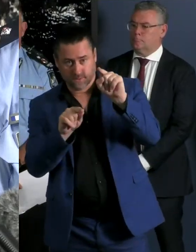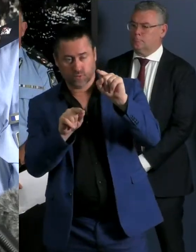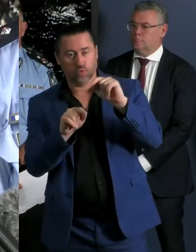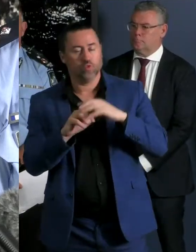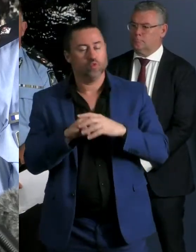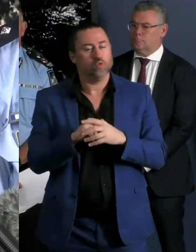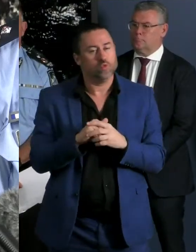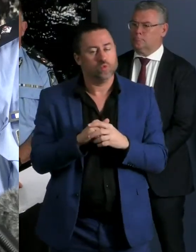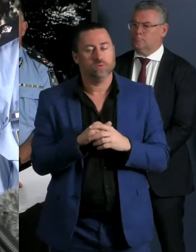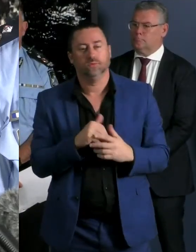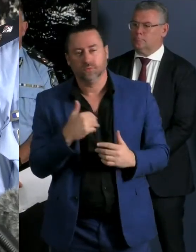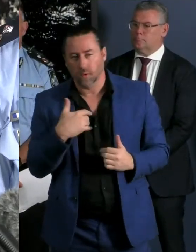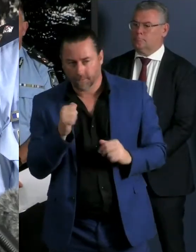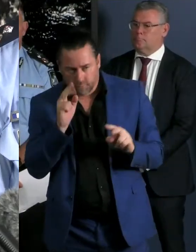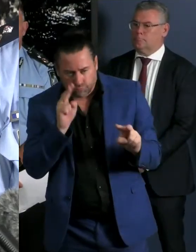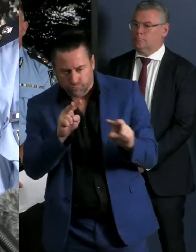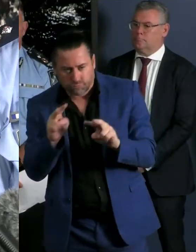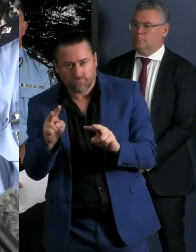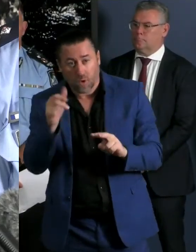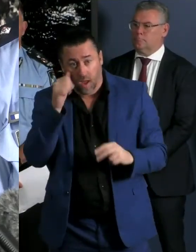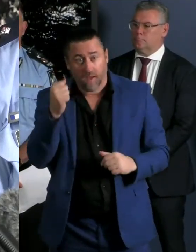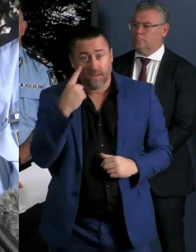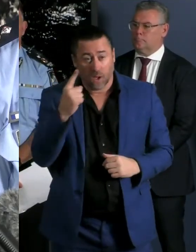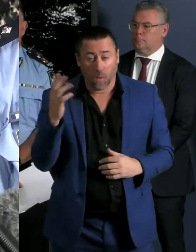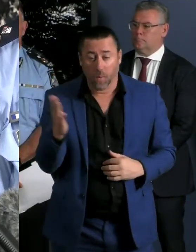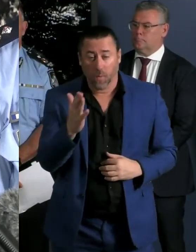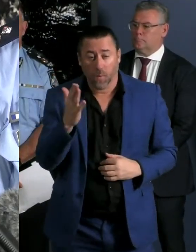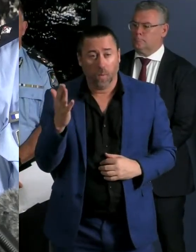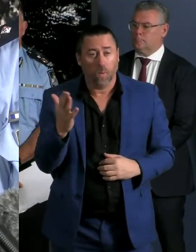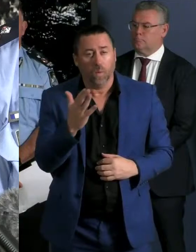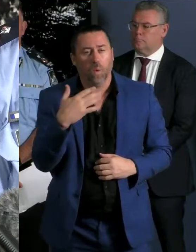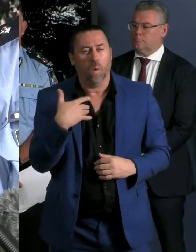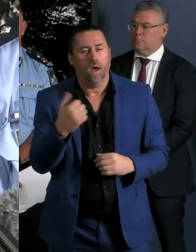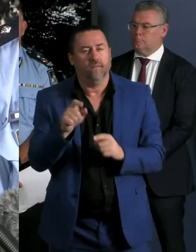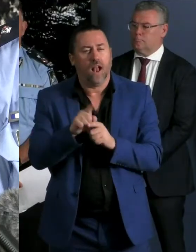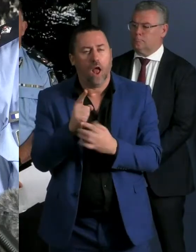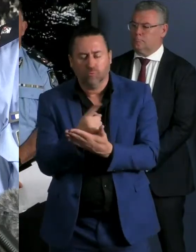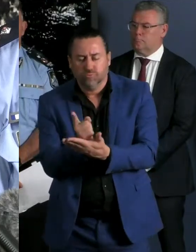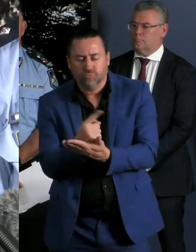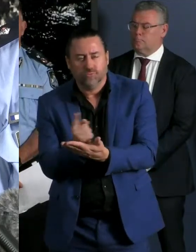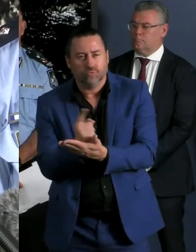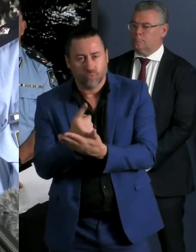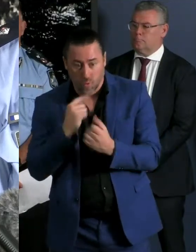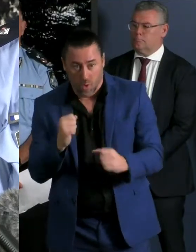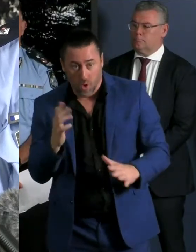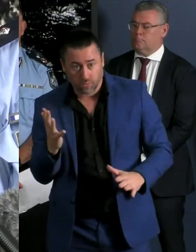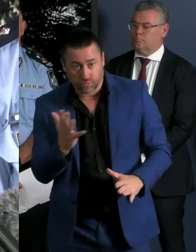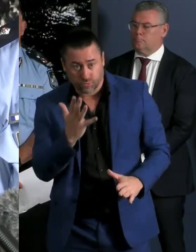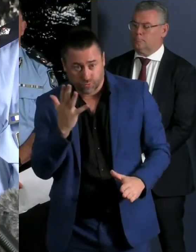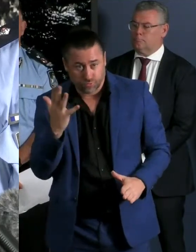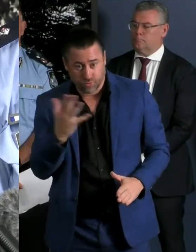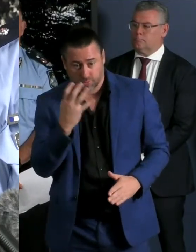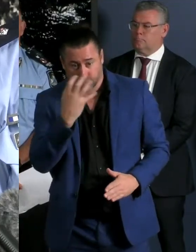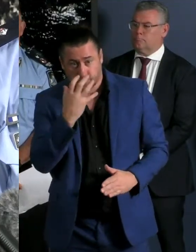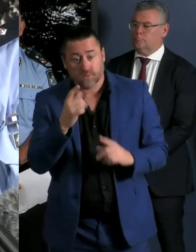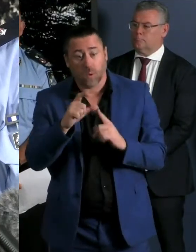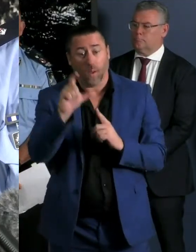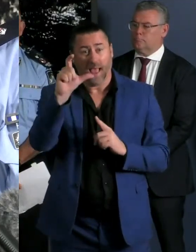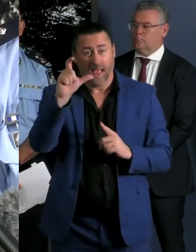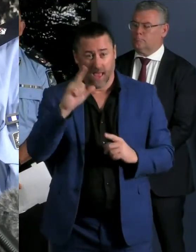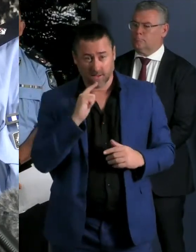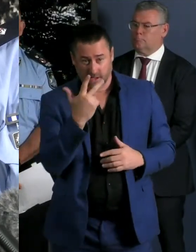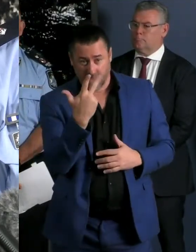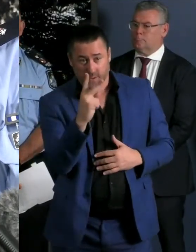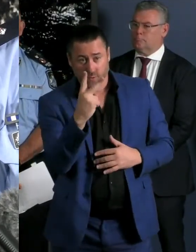on the coast, as mentioned. We've seen gales on some offshore locations, and Cairns has started recording gusts of